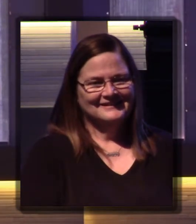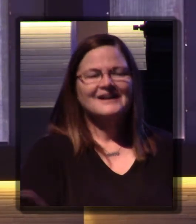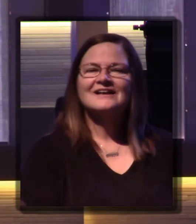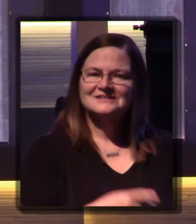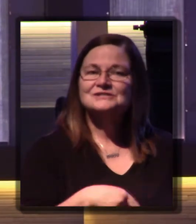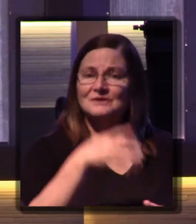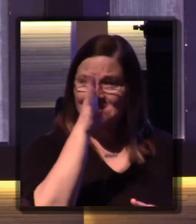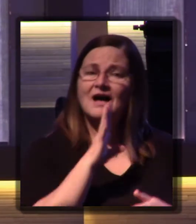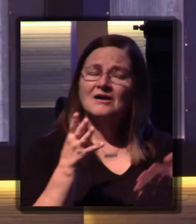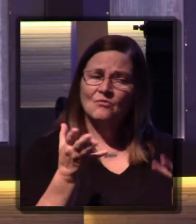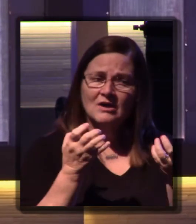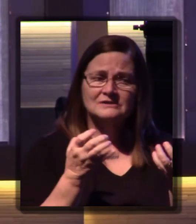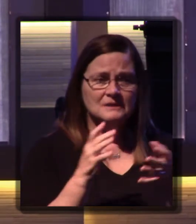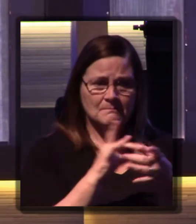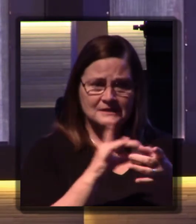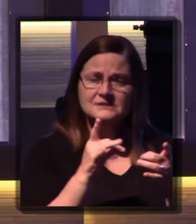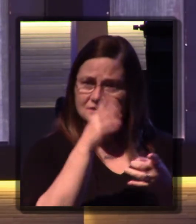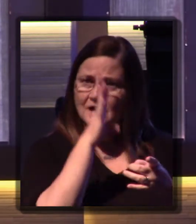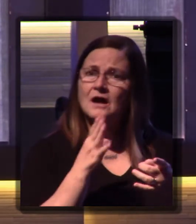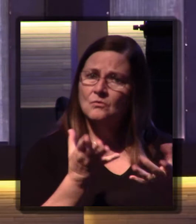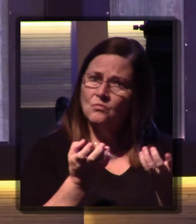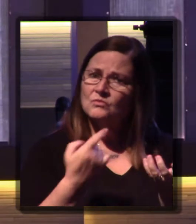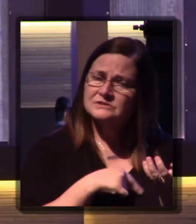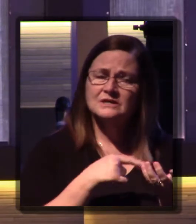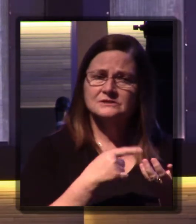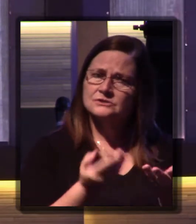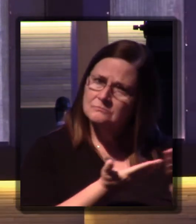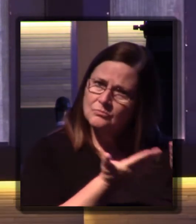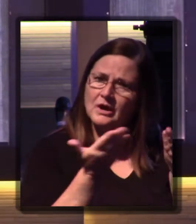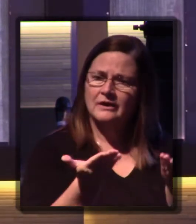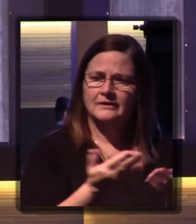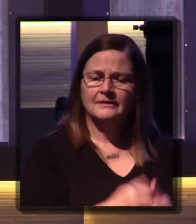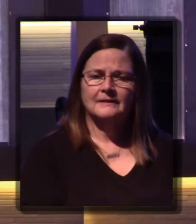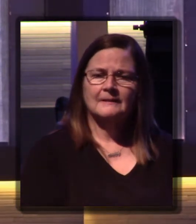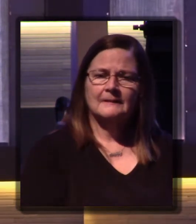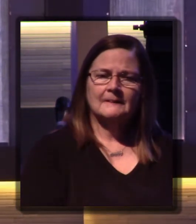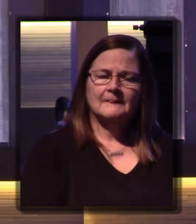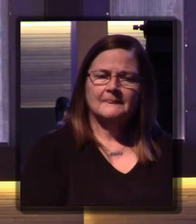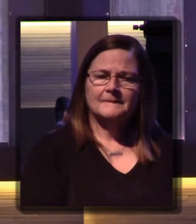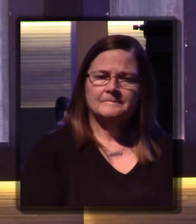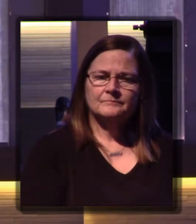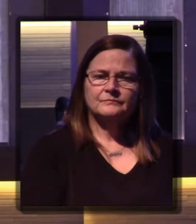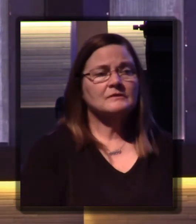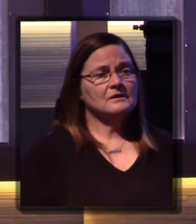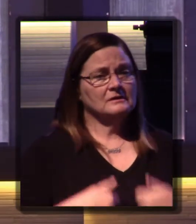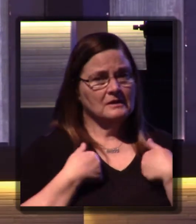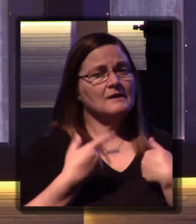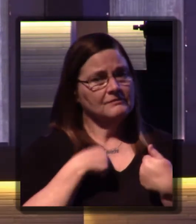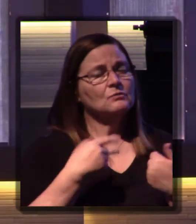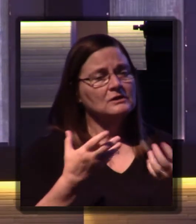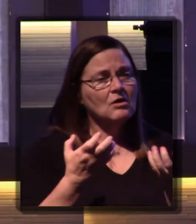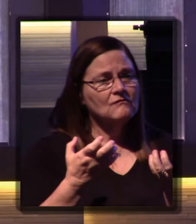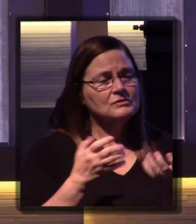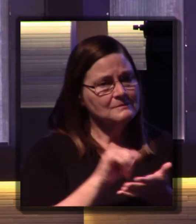This is what God wants us. This is the message he wants us to carry. He wants us to carry the message that the life